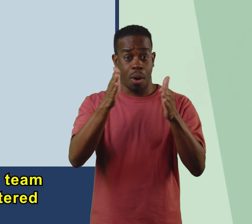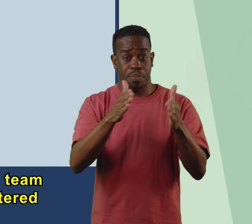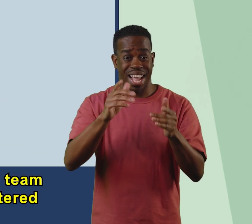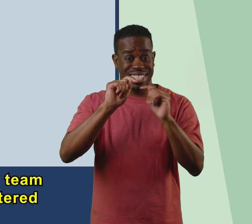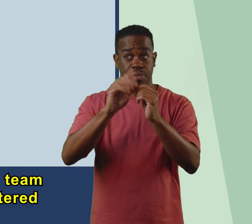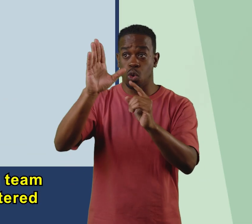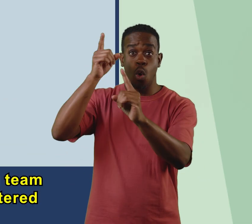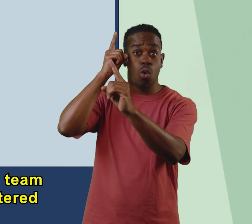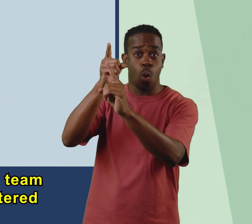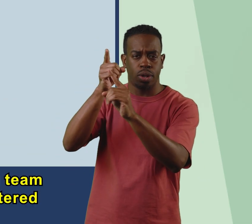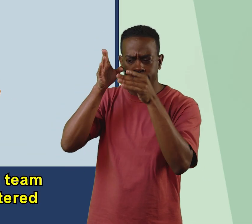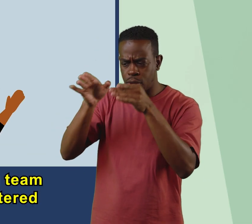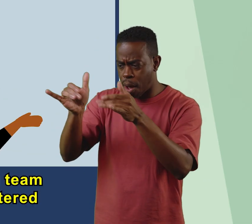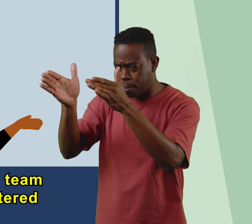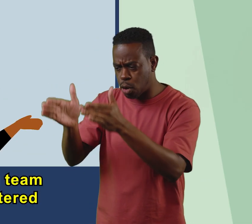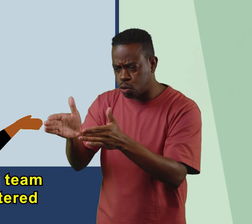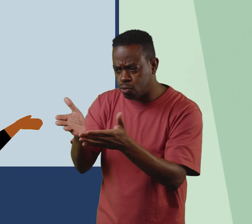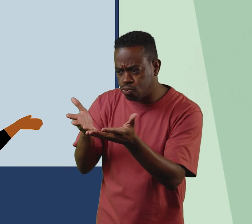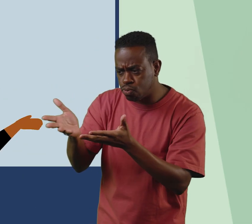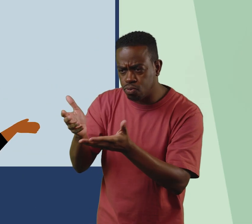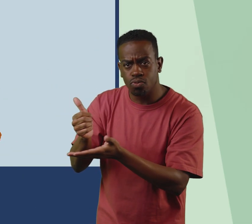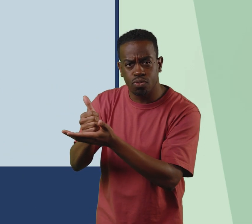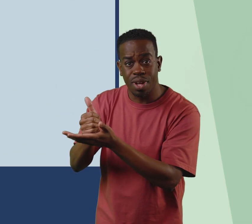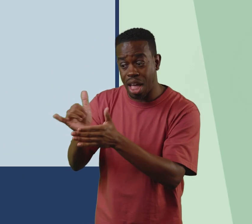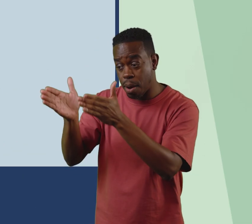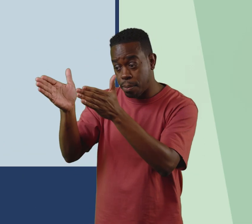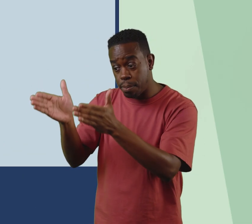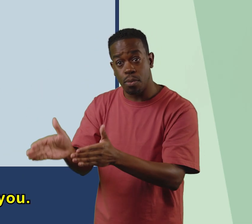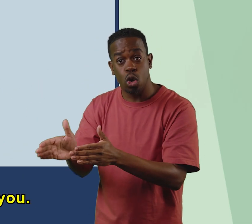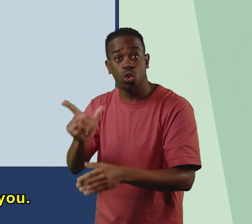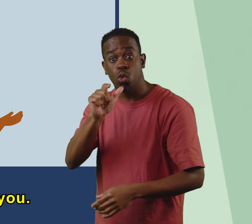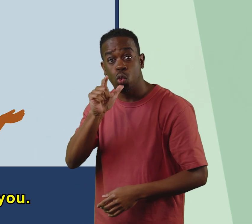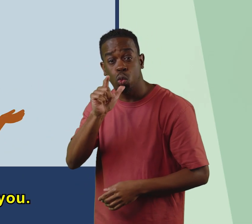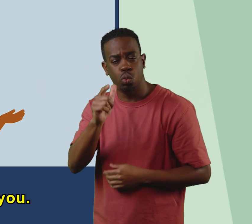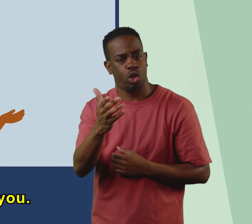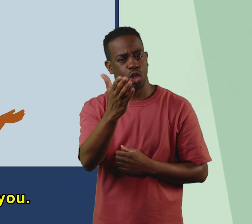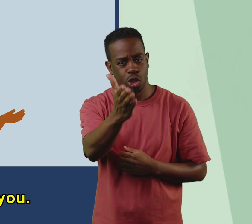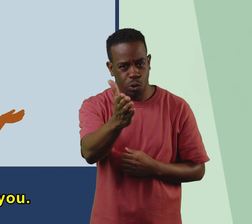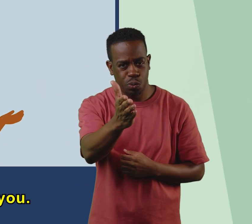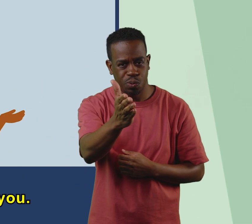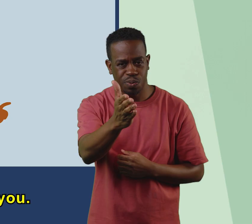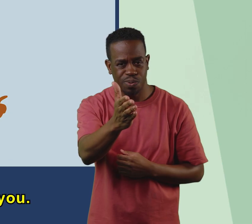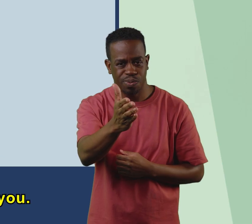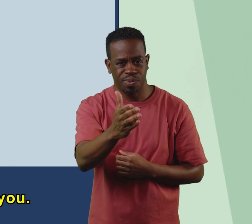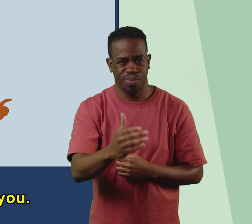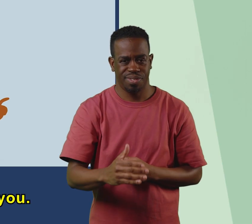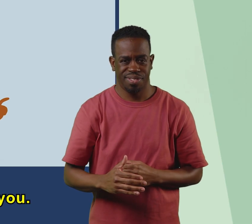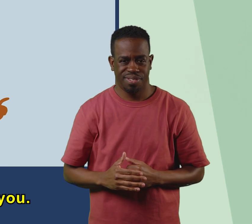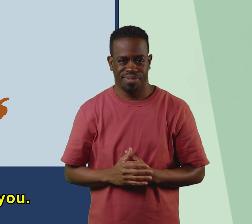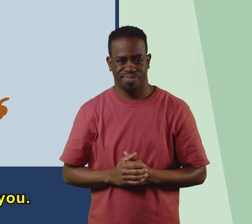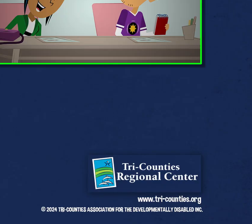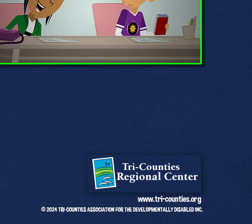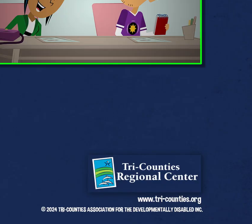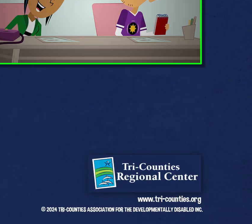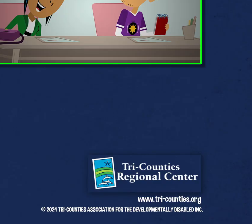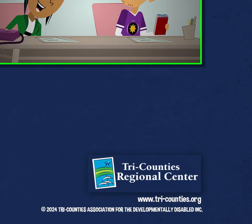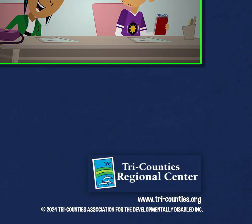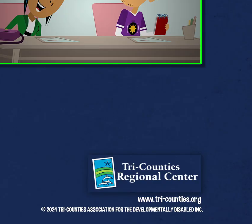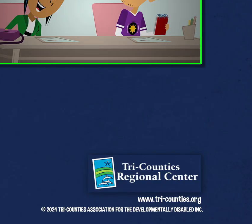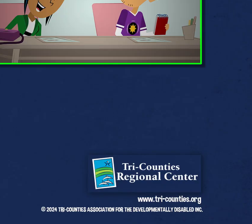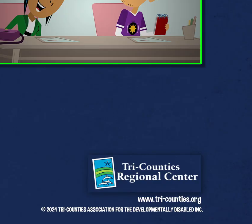your planning team strives to be person-centered in all they do. And that person in the center is you.